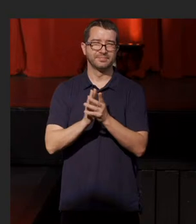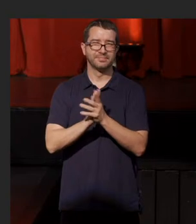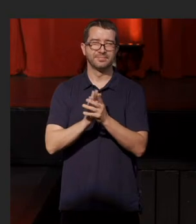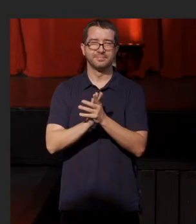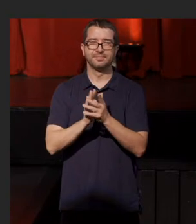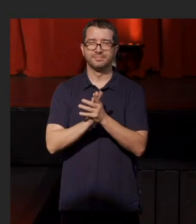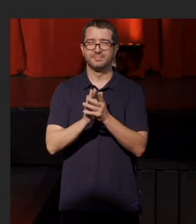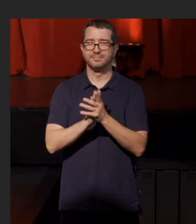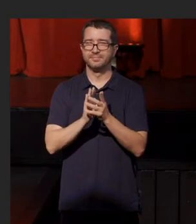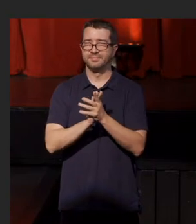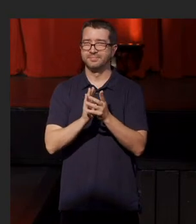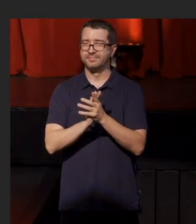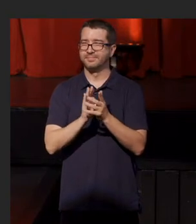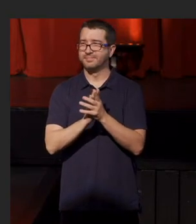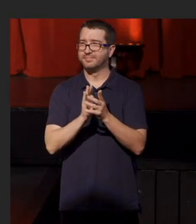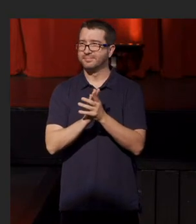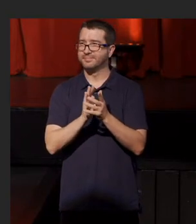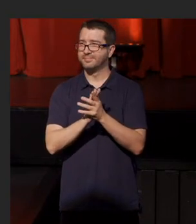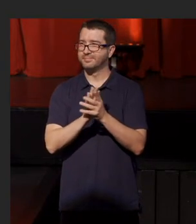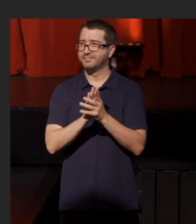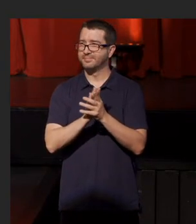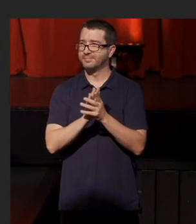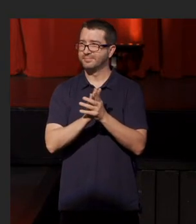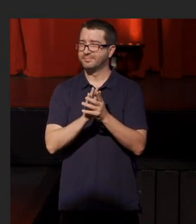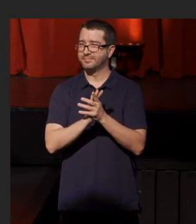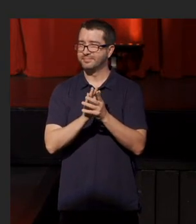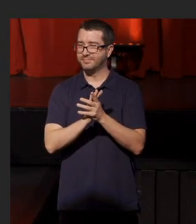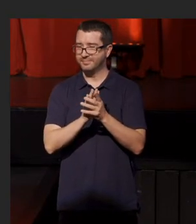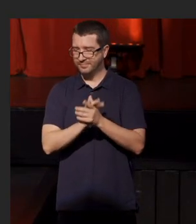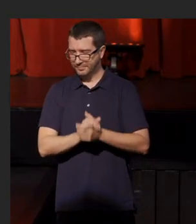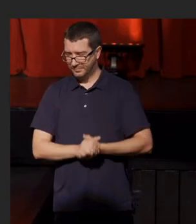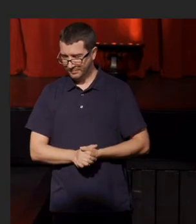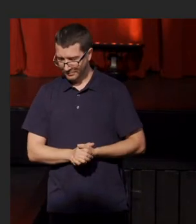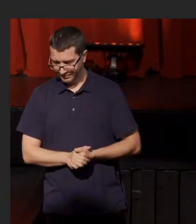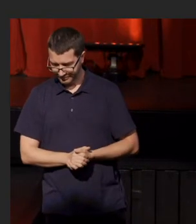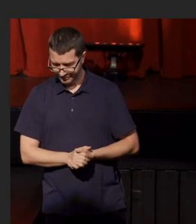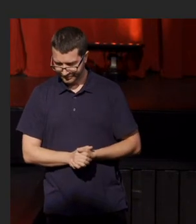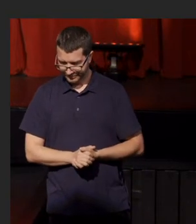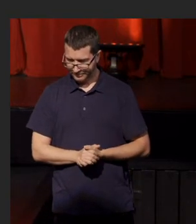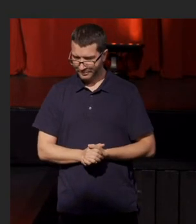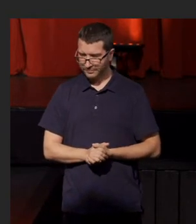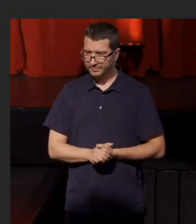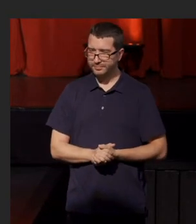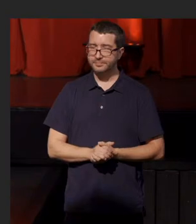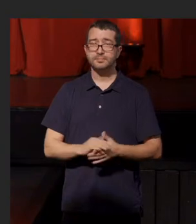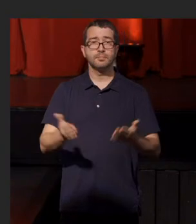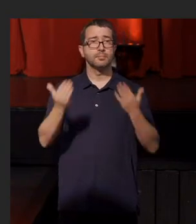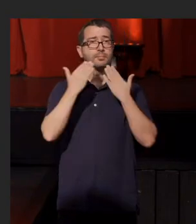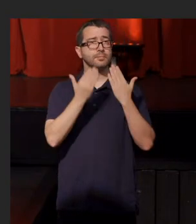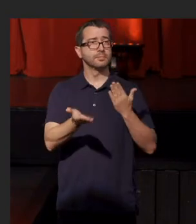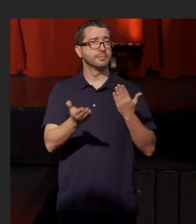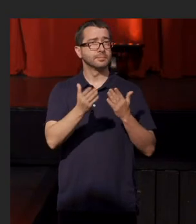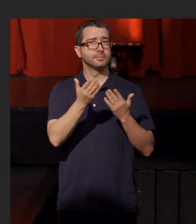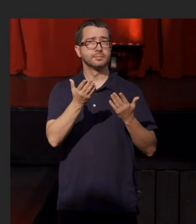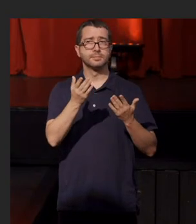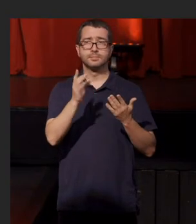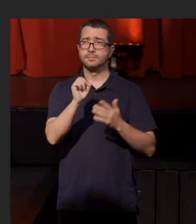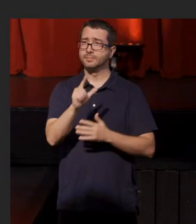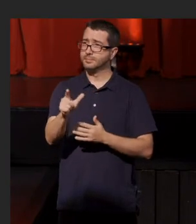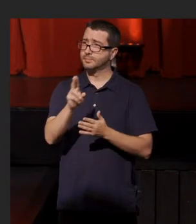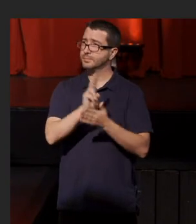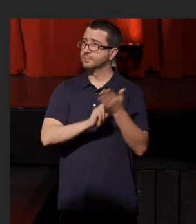Just a few other quick thank yous. Big thank thank you to Dalhousie University,